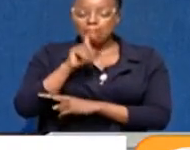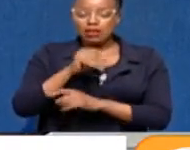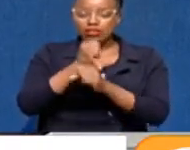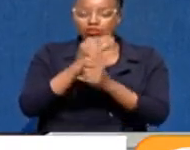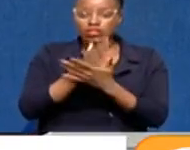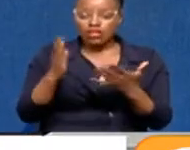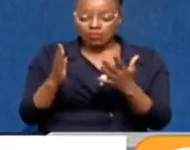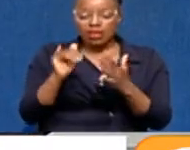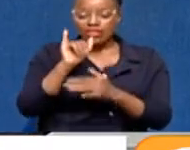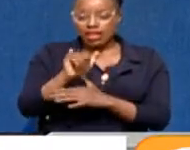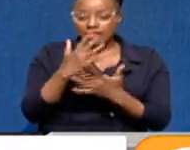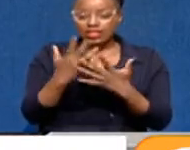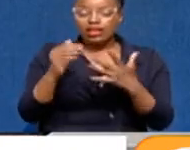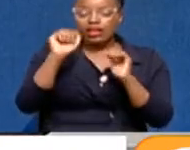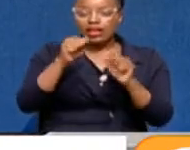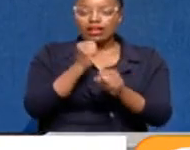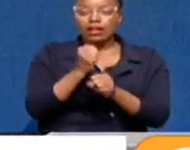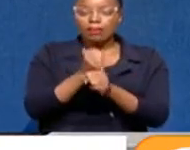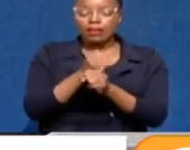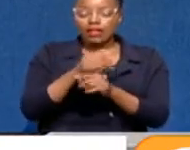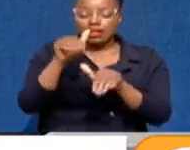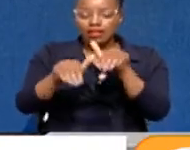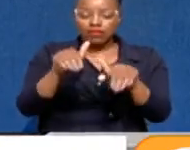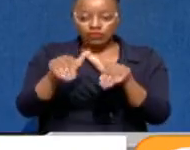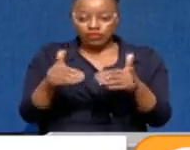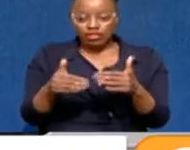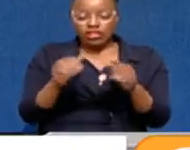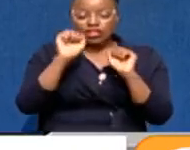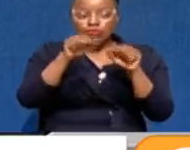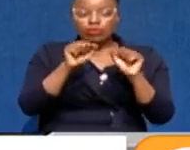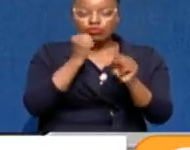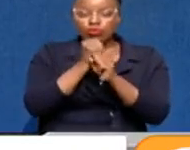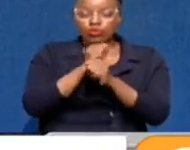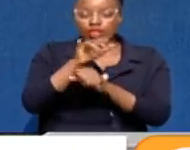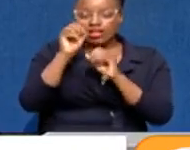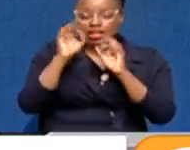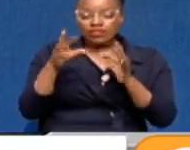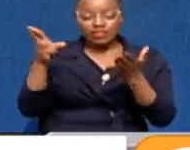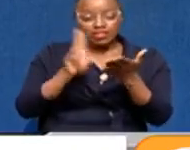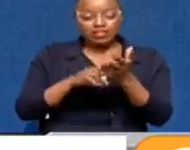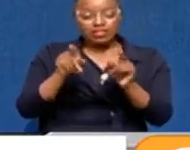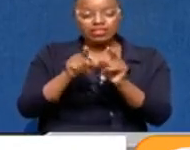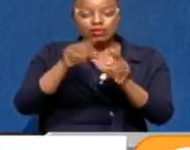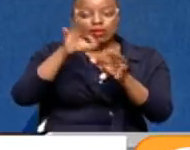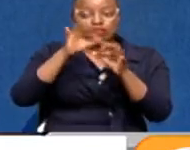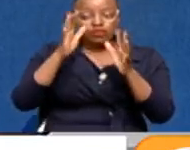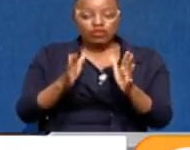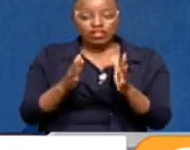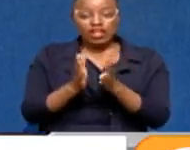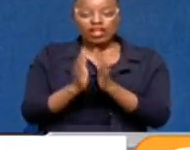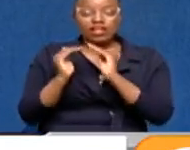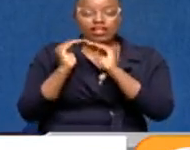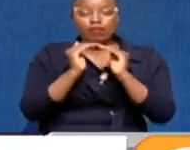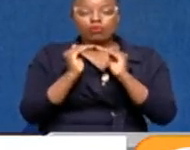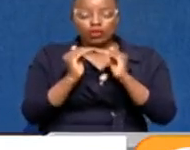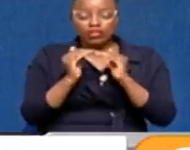something. And that thing can only be done at the ballot. They can only do it if they register as voters. As a